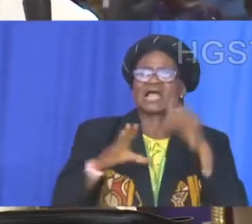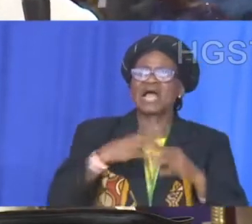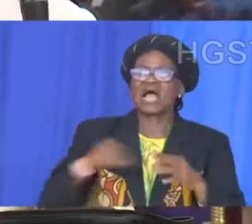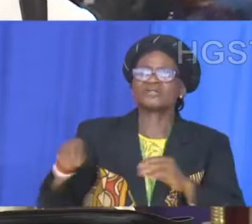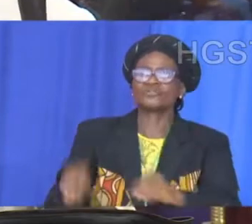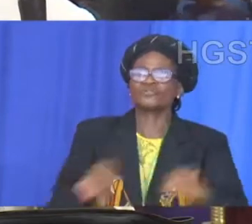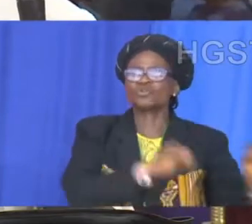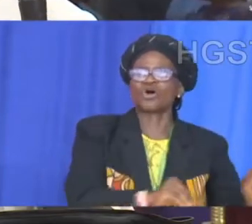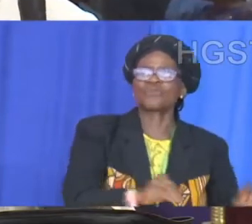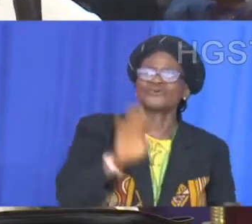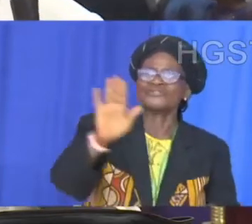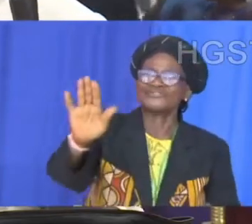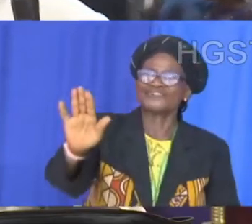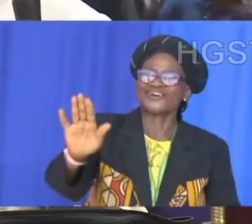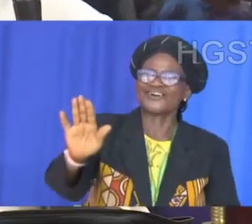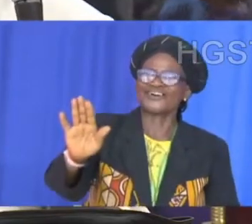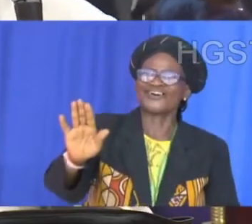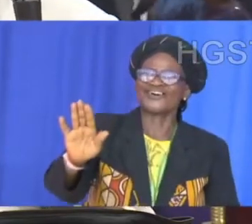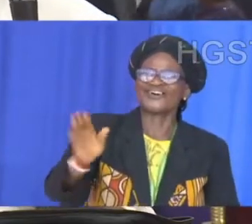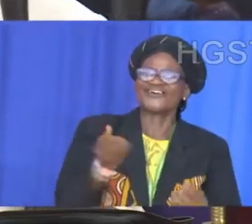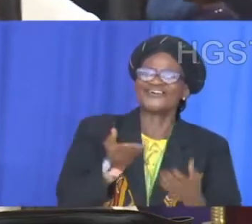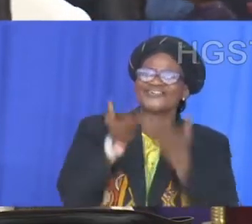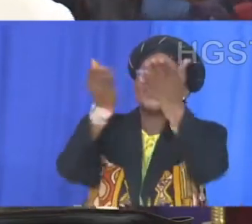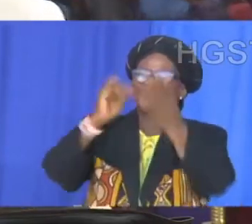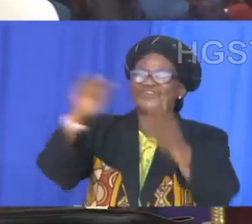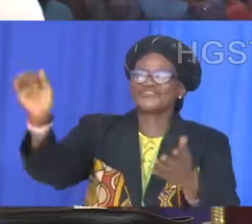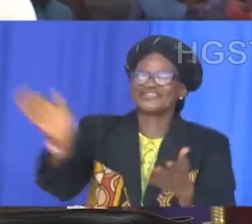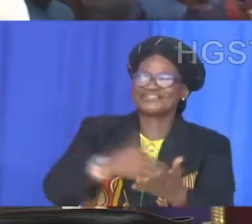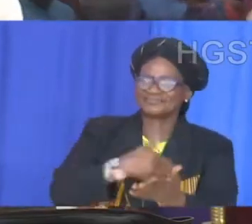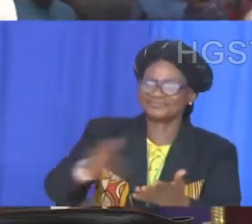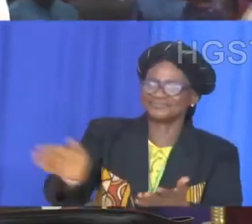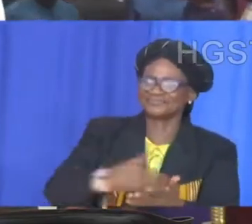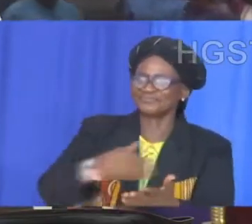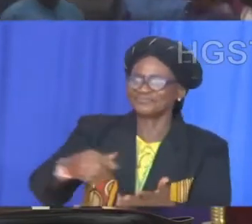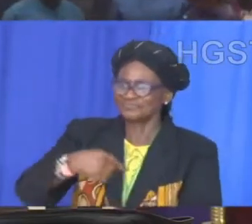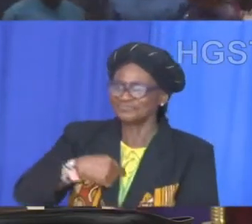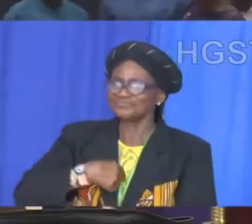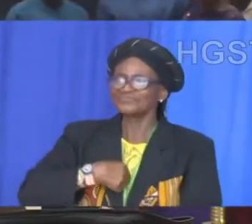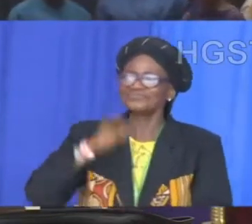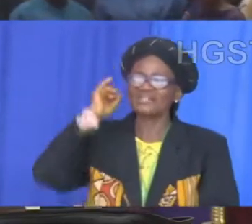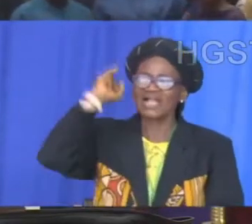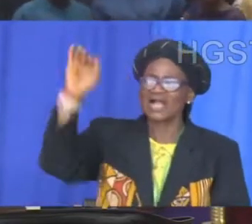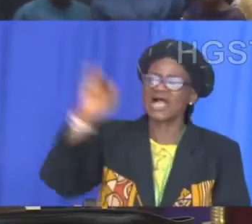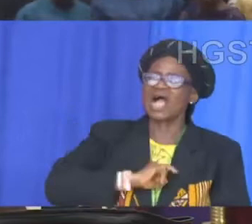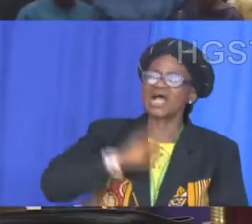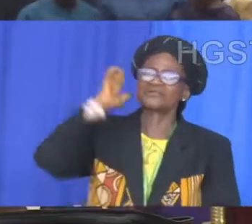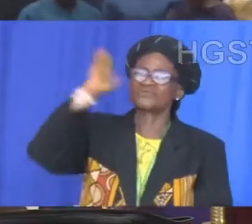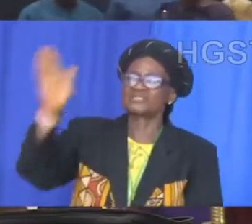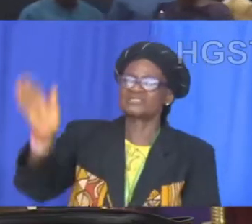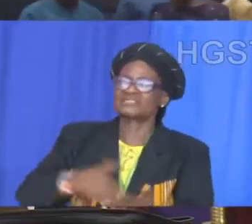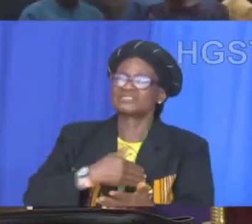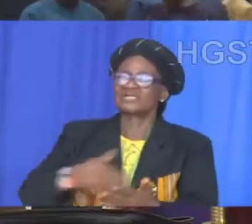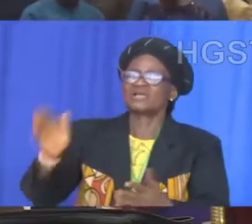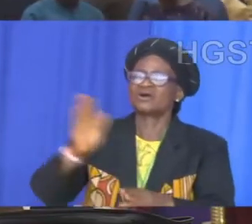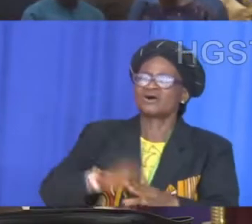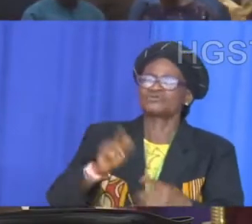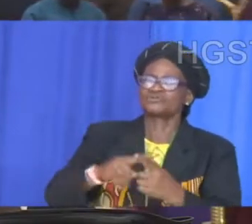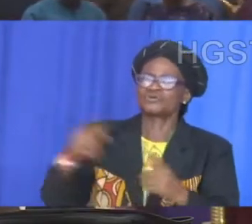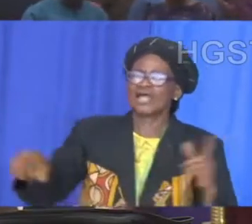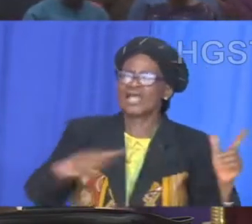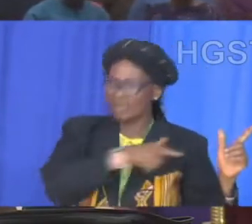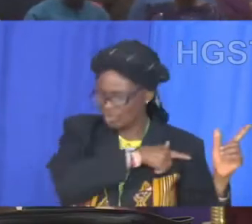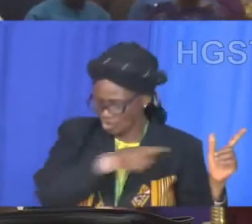a joyful song. I will praise his name, for